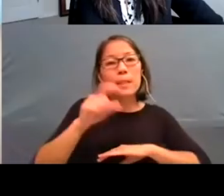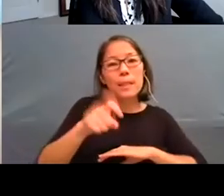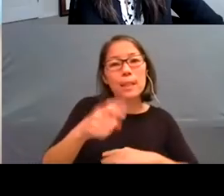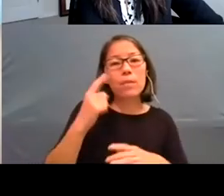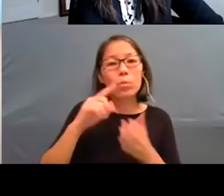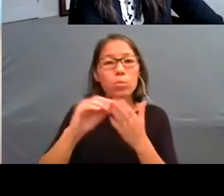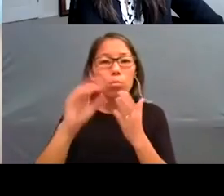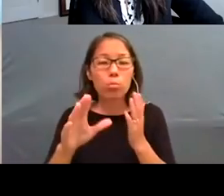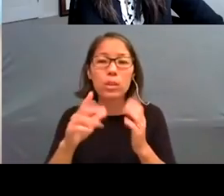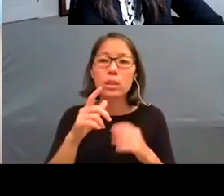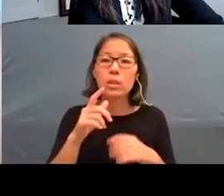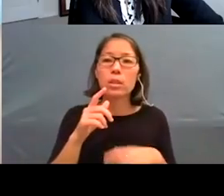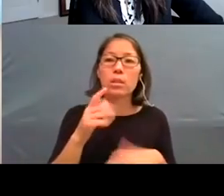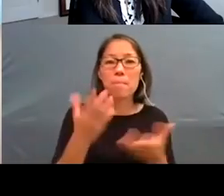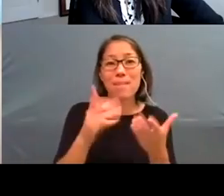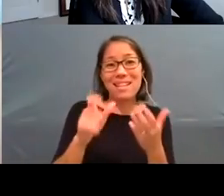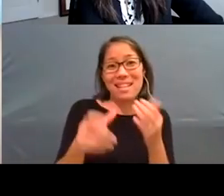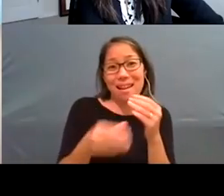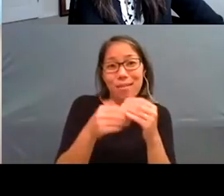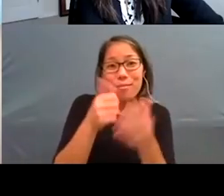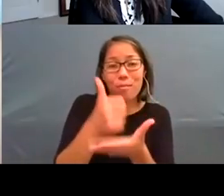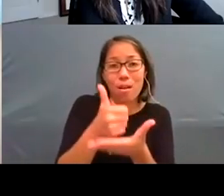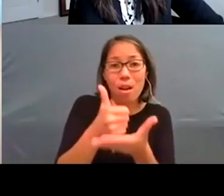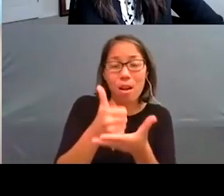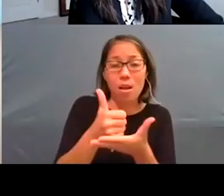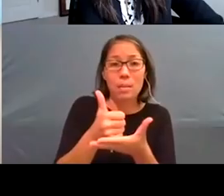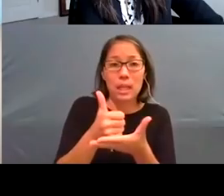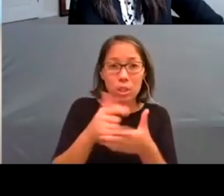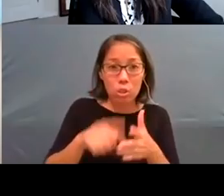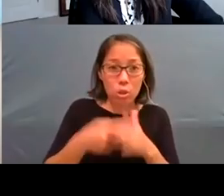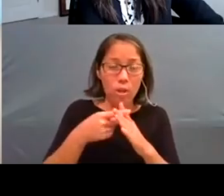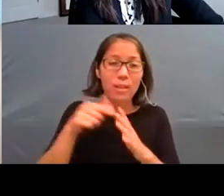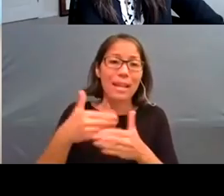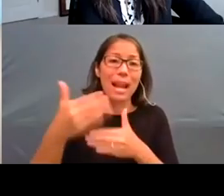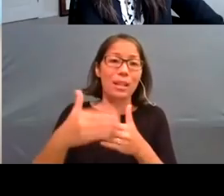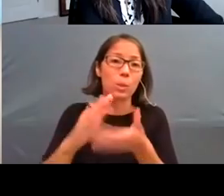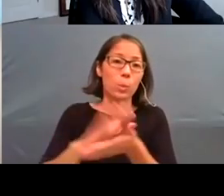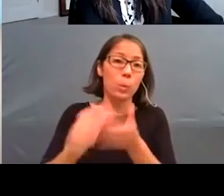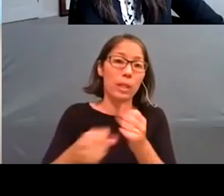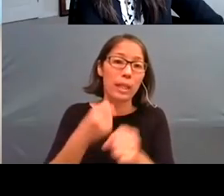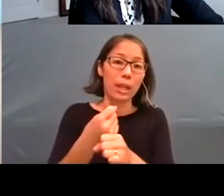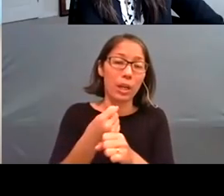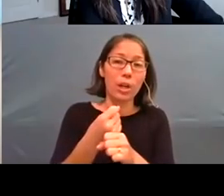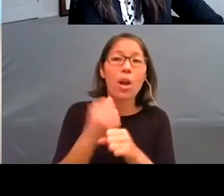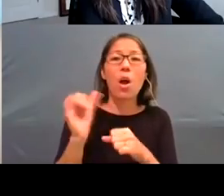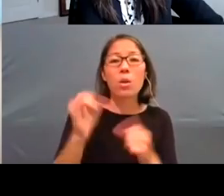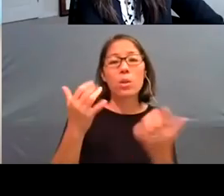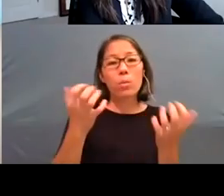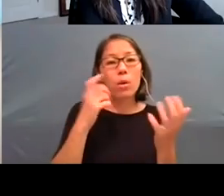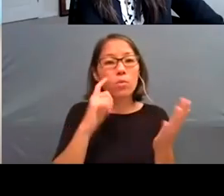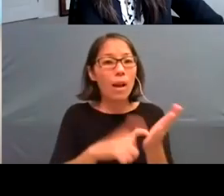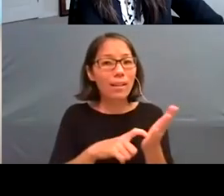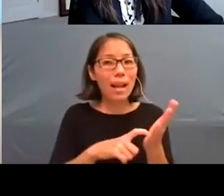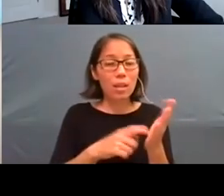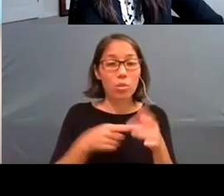see, might need a little extra help as we start this coming school year. That We also recognize that during the first